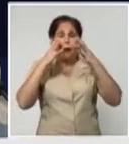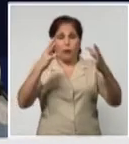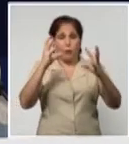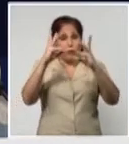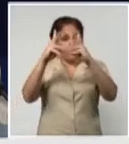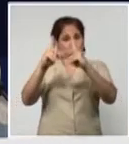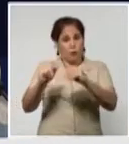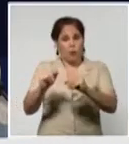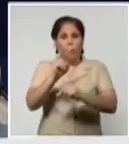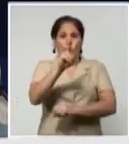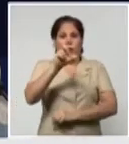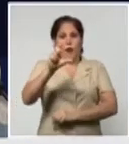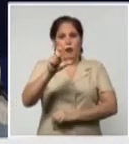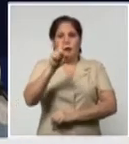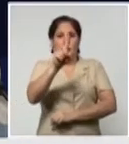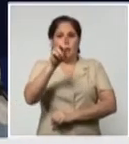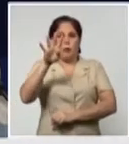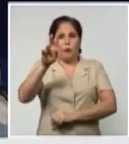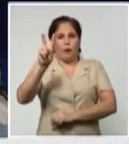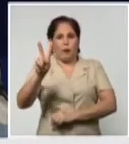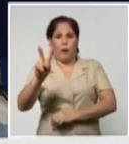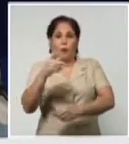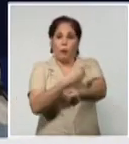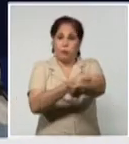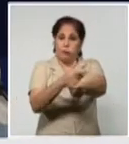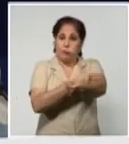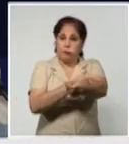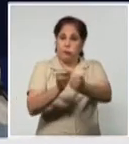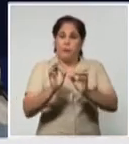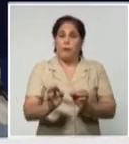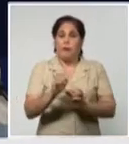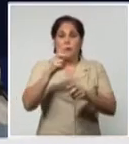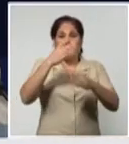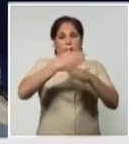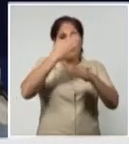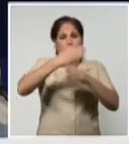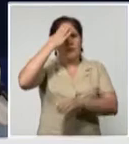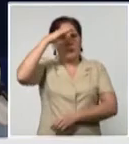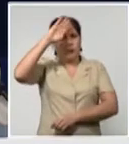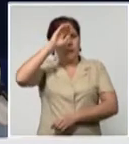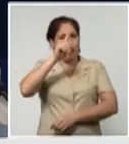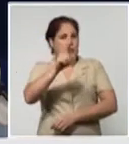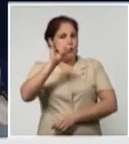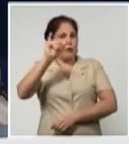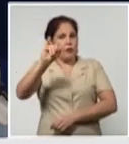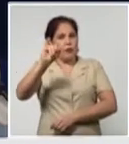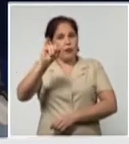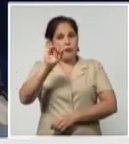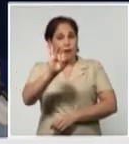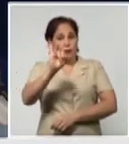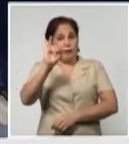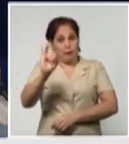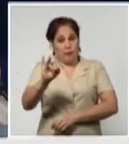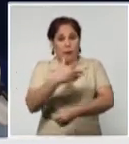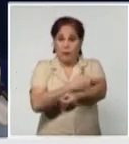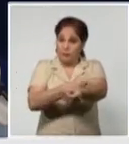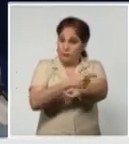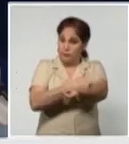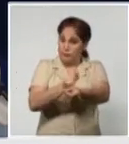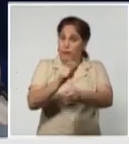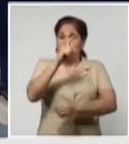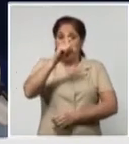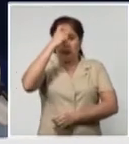territories with the highest numbers were Villa Clara with 142 samples, Santiago de Cuba with